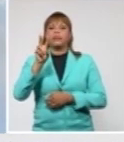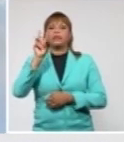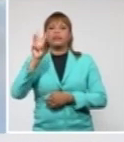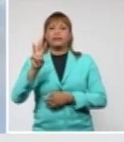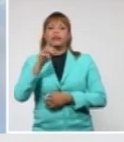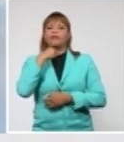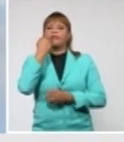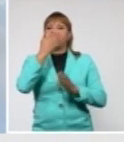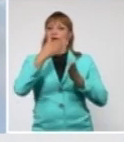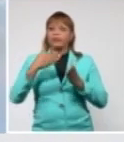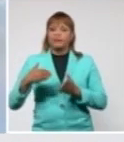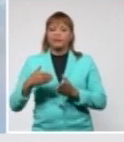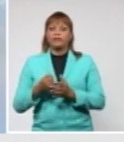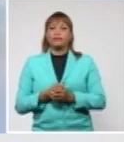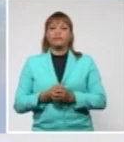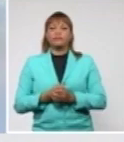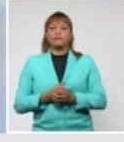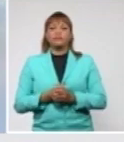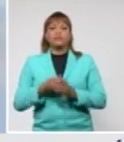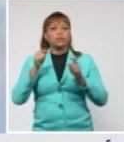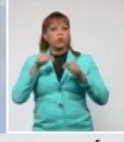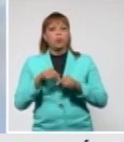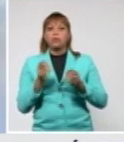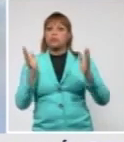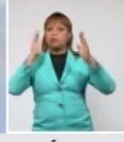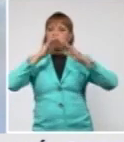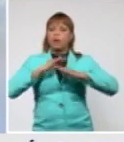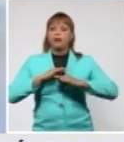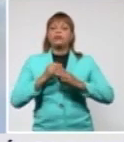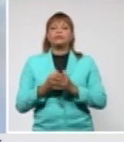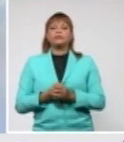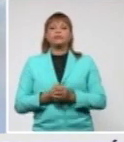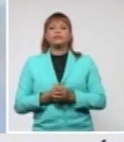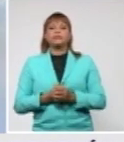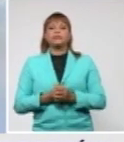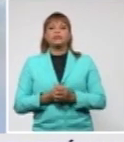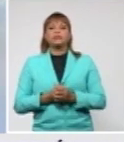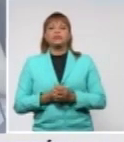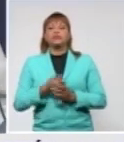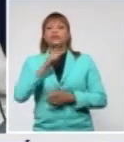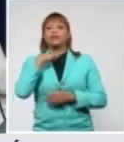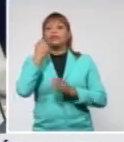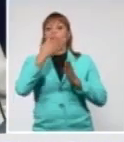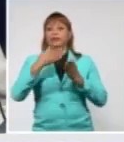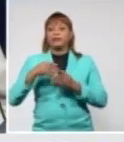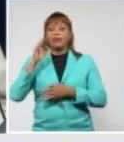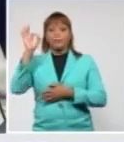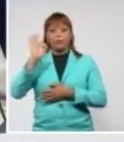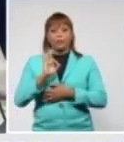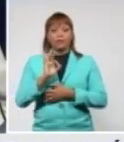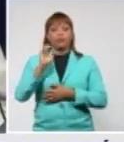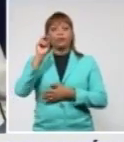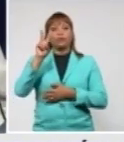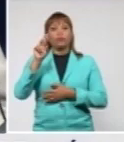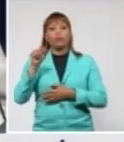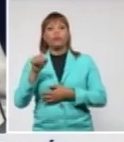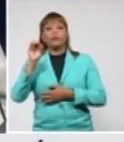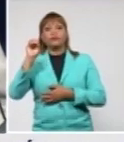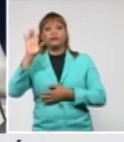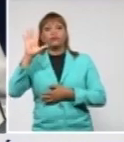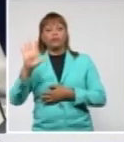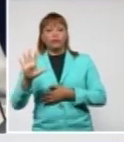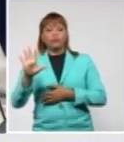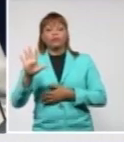at 123, with a mortality rate of 2.05%, lower than the global rate